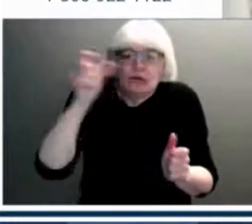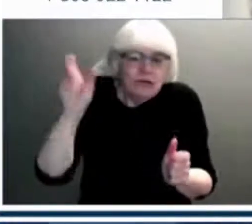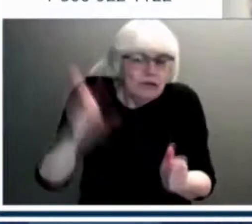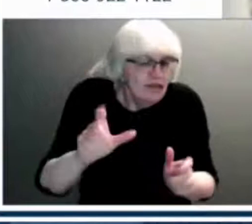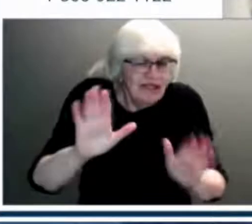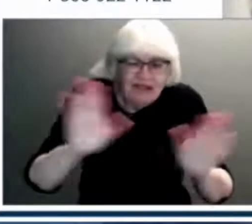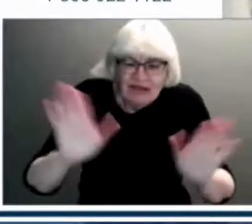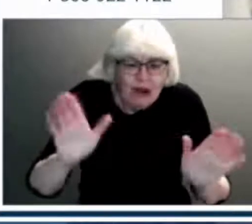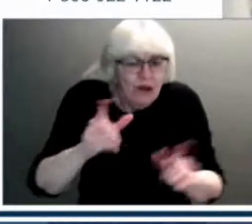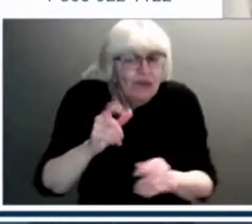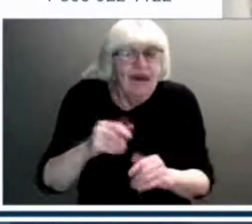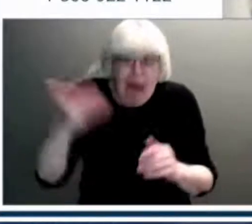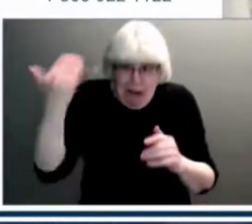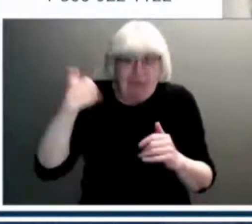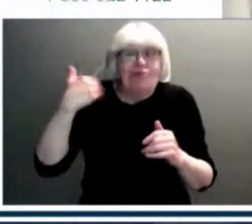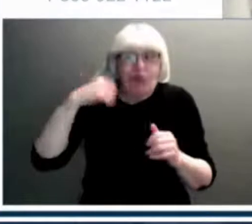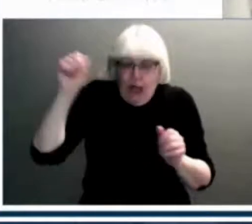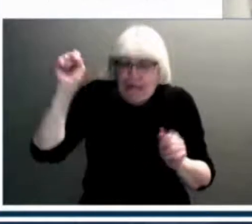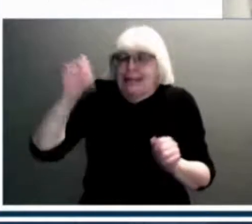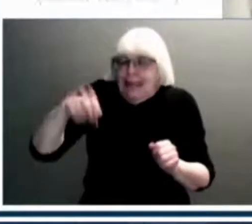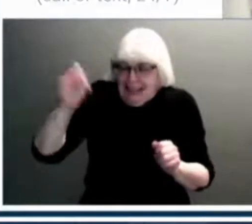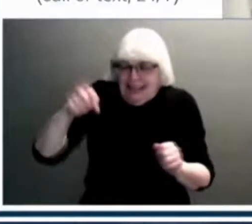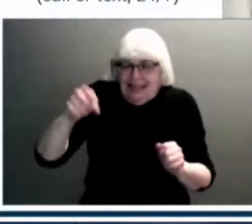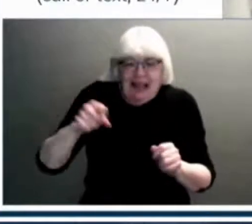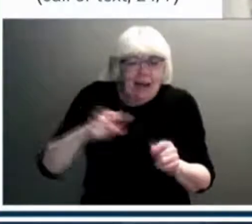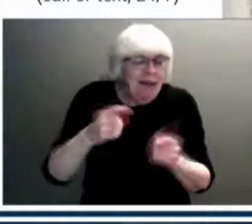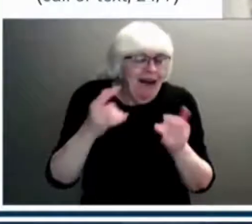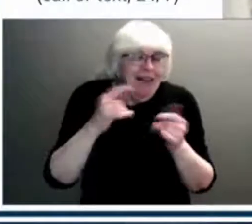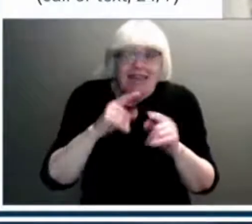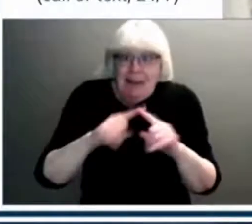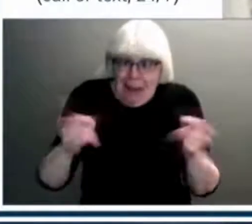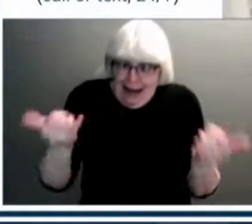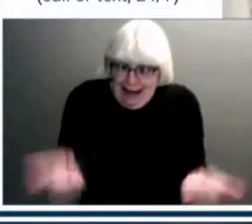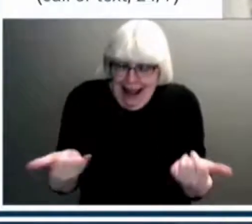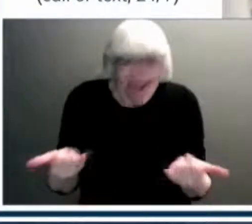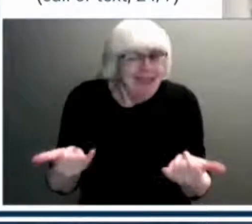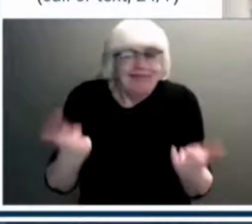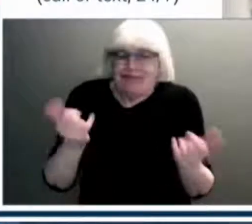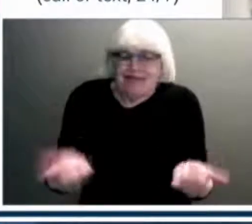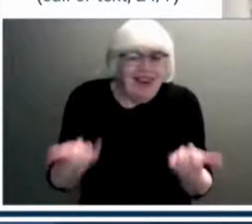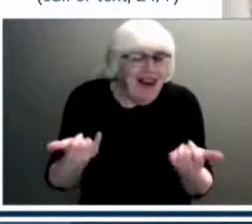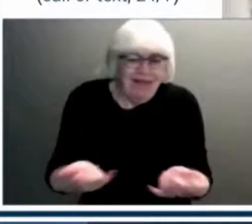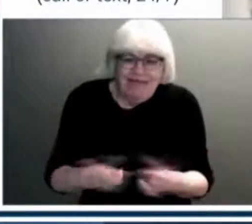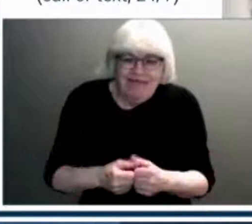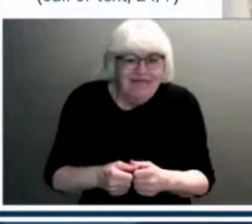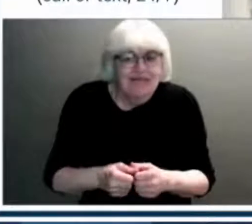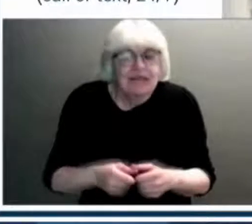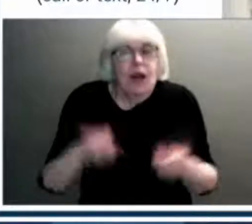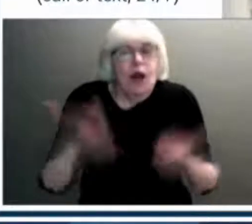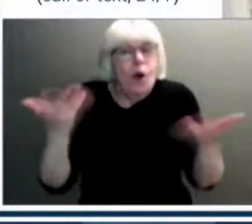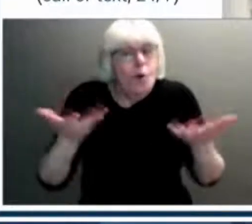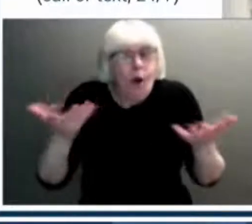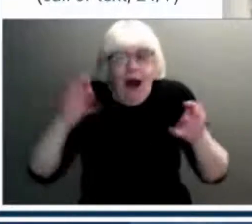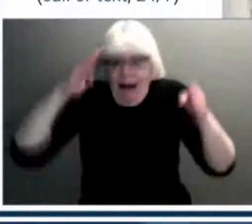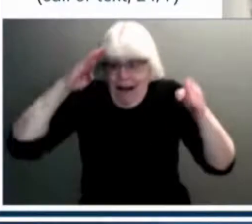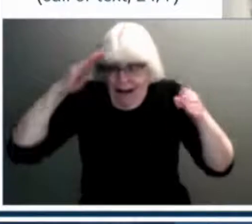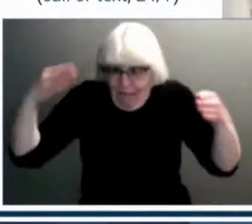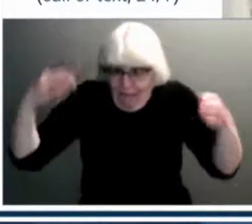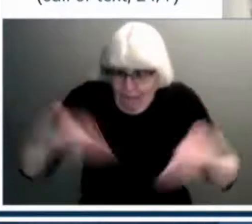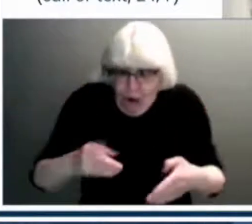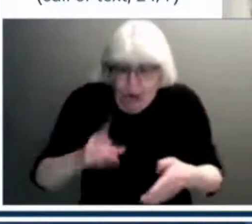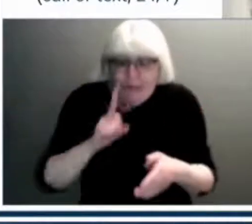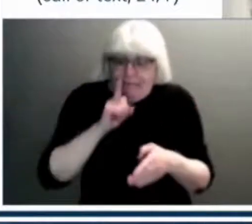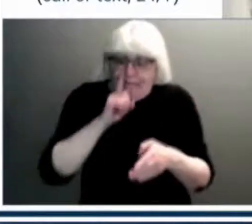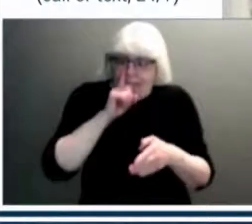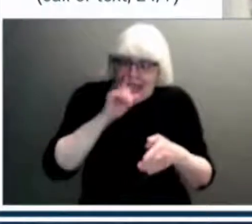time has passed. So we will continue our focus on community testing to ensure that everyone who needs one has access to a test. If you need a test,